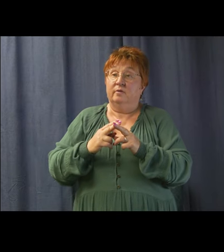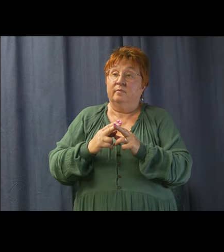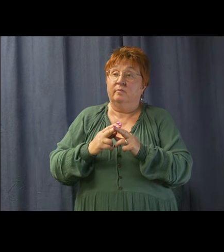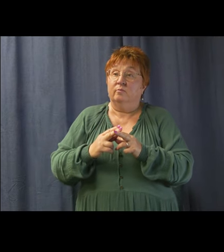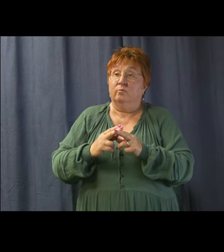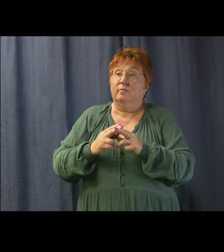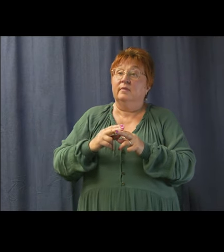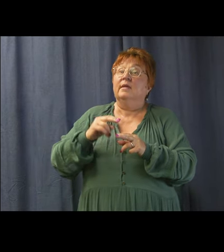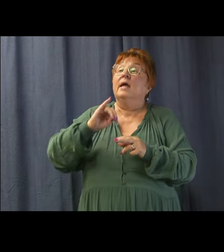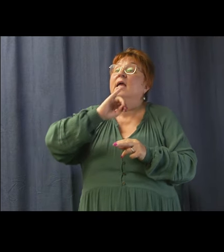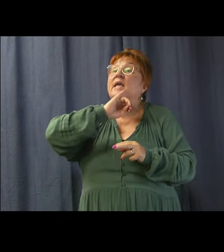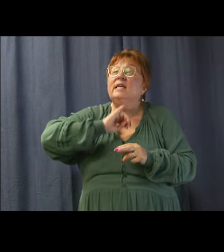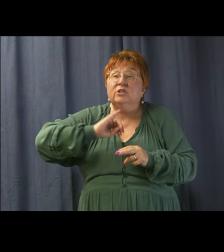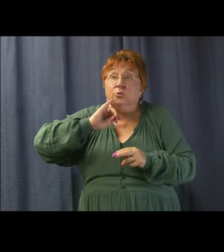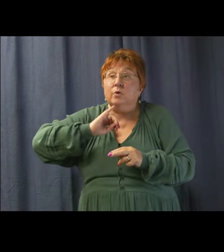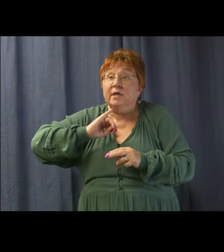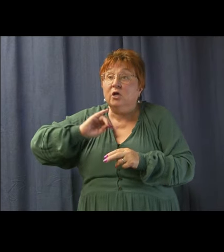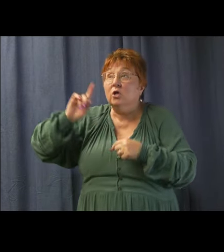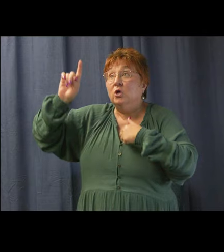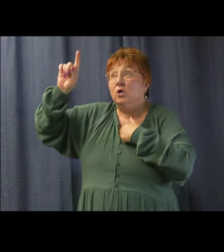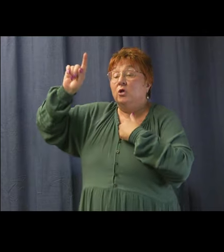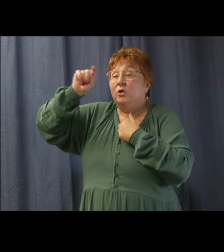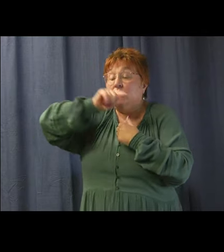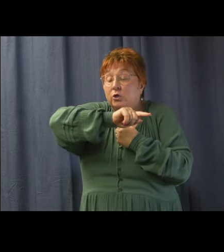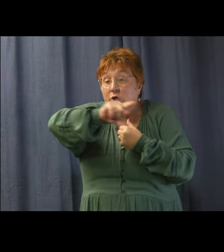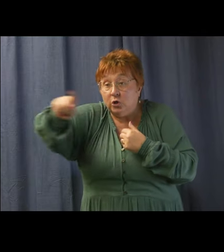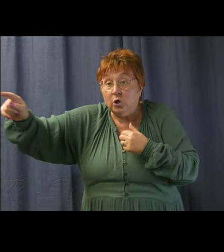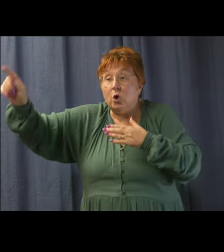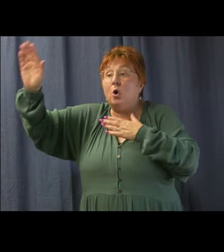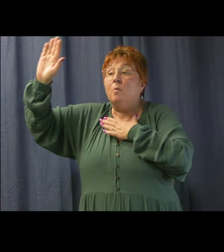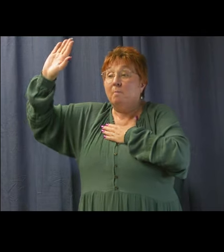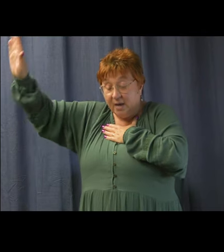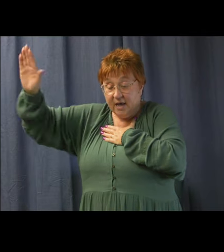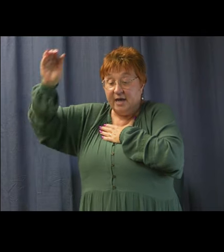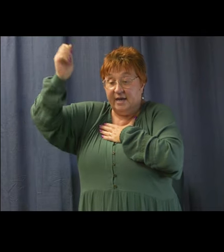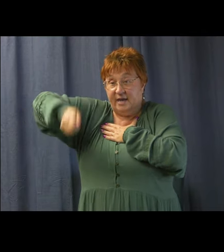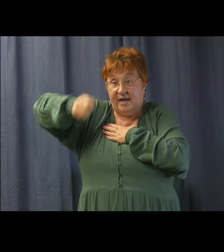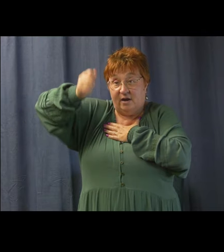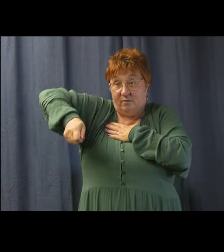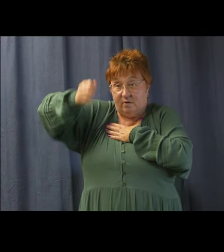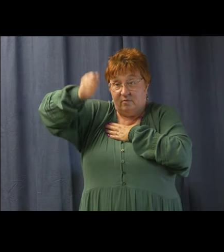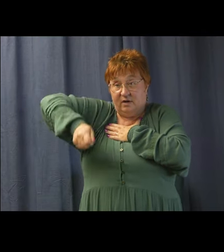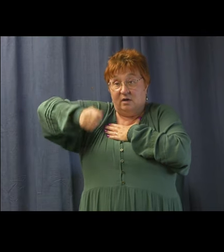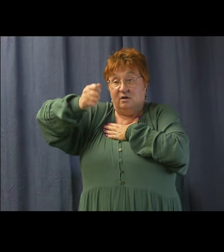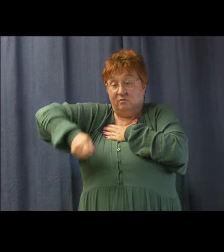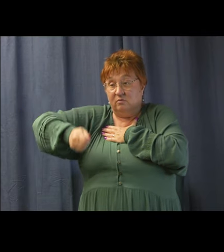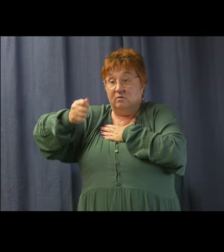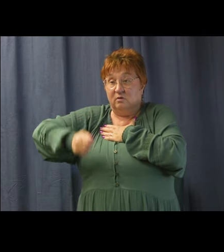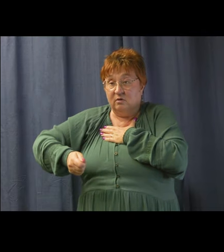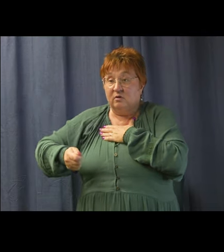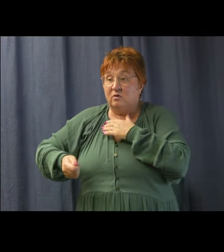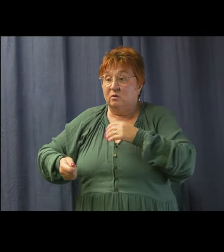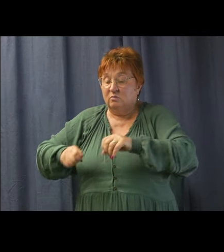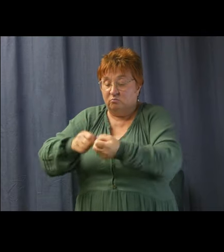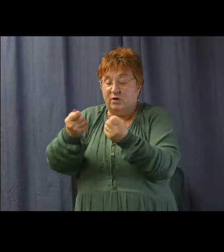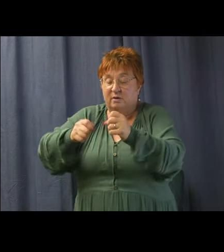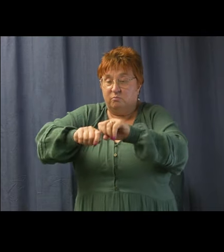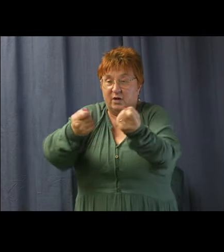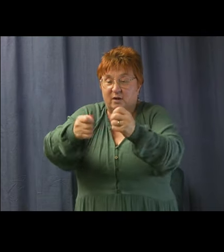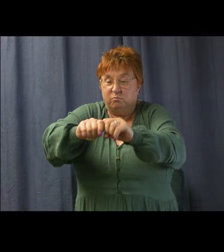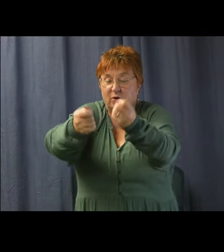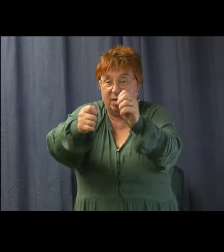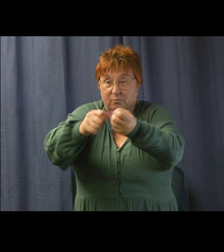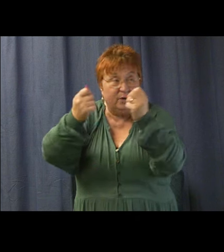are my hammer. With the hammer, he's going to break the rock in pieces. He's got Israel in his hands, and he's going to begin to break